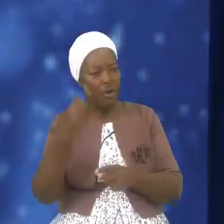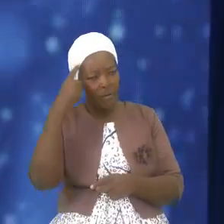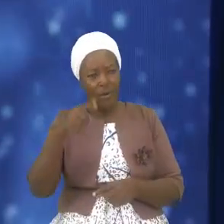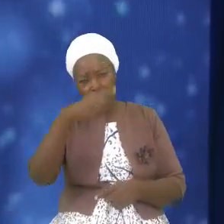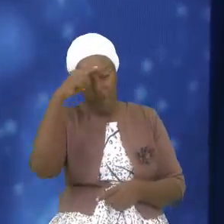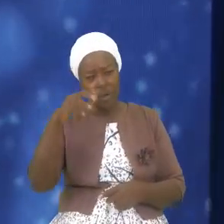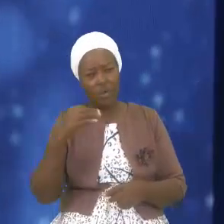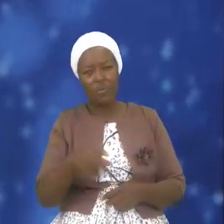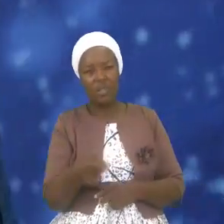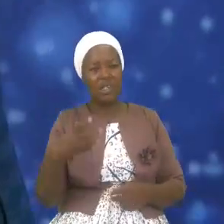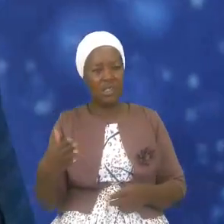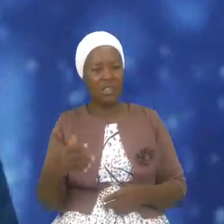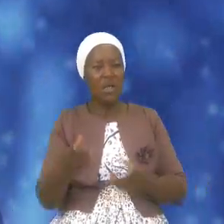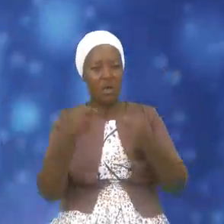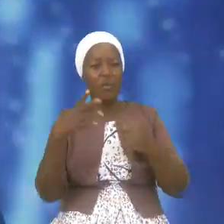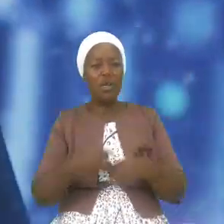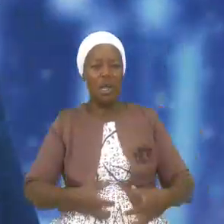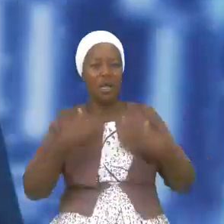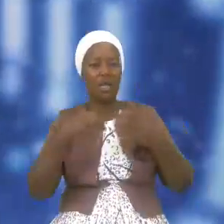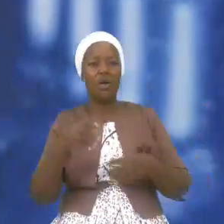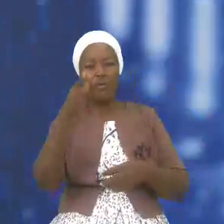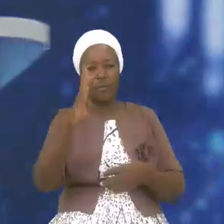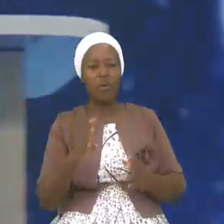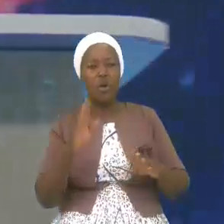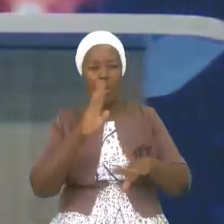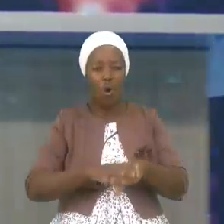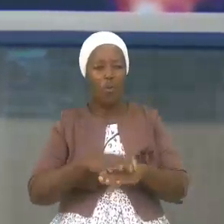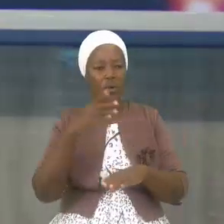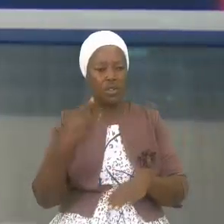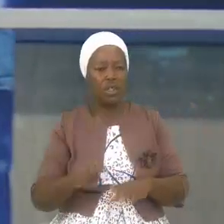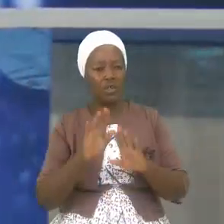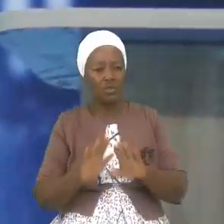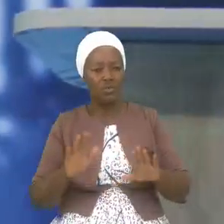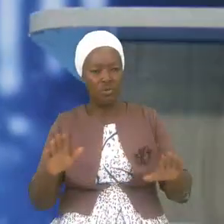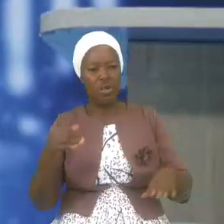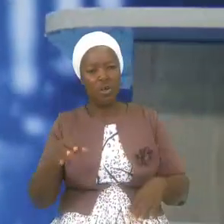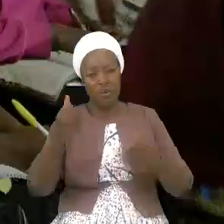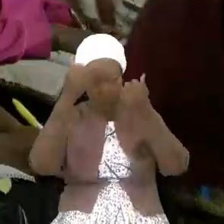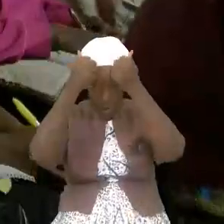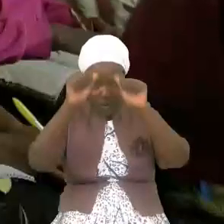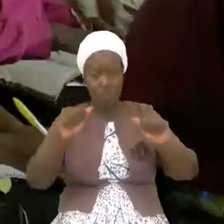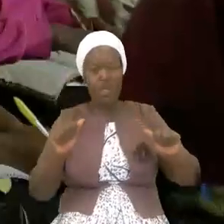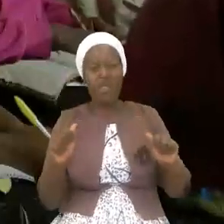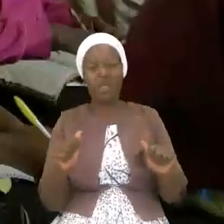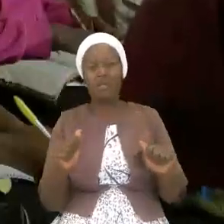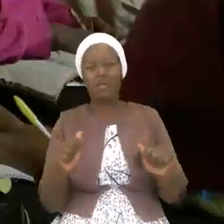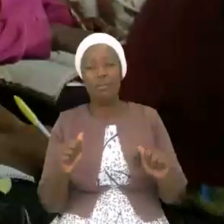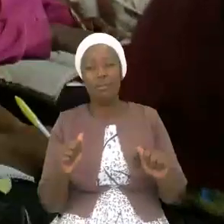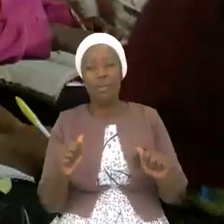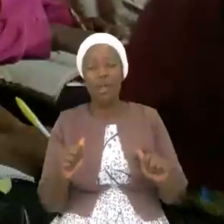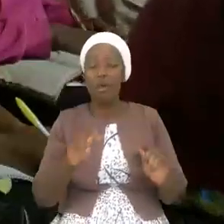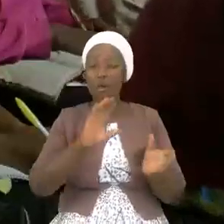the children of disobedience. Conversion will come to you today. You'll not be